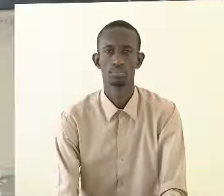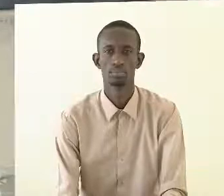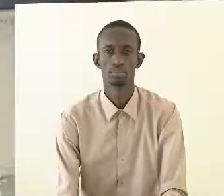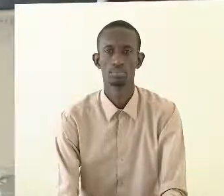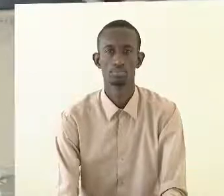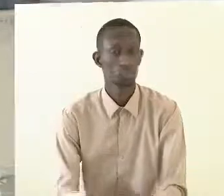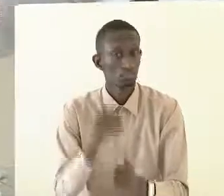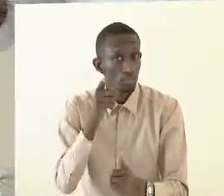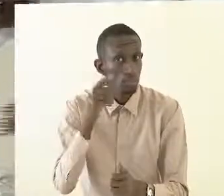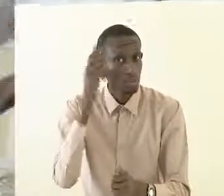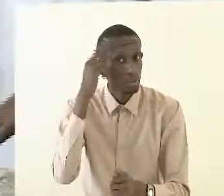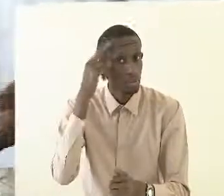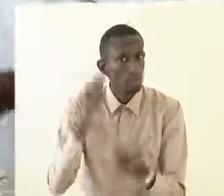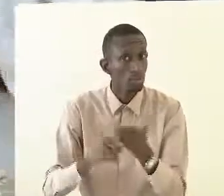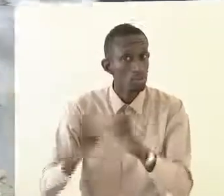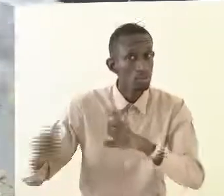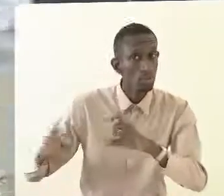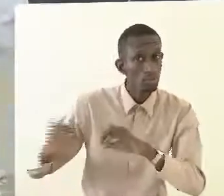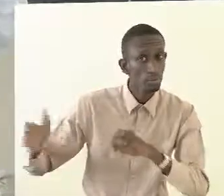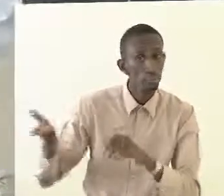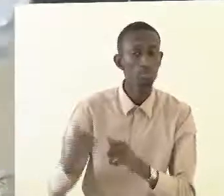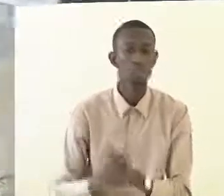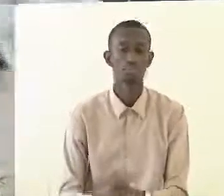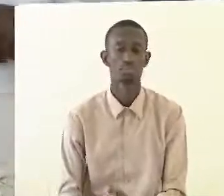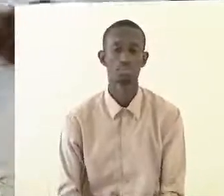Remember different formulas.